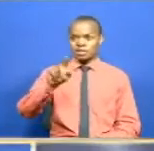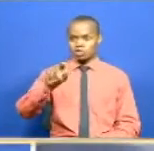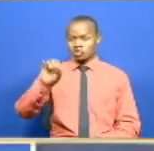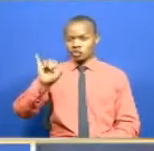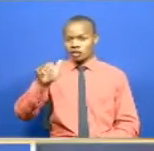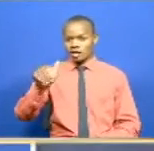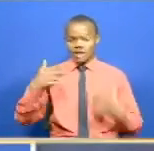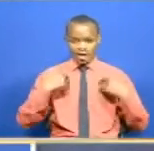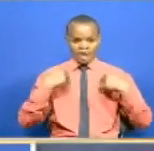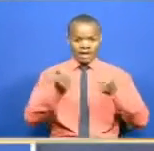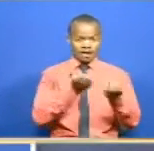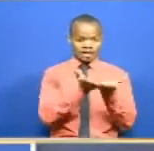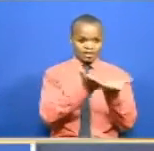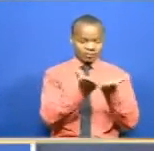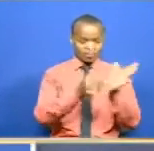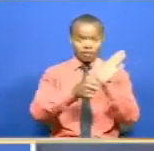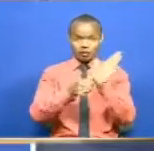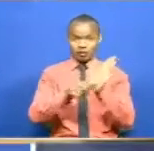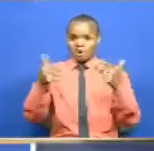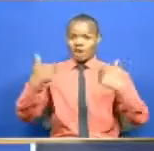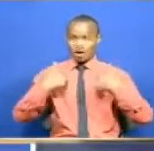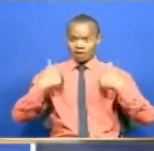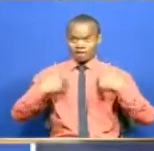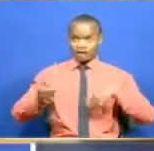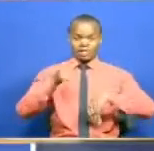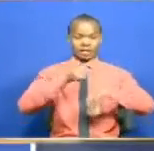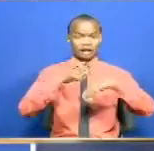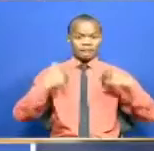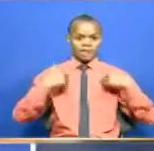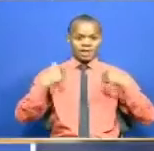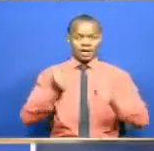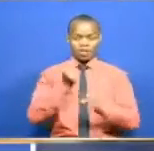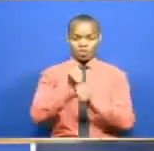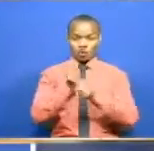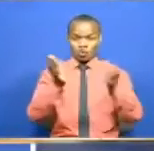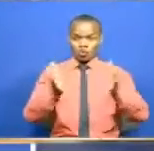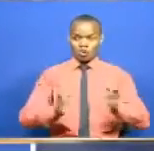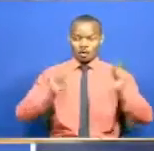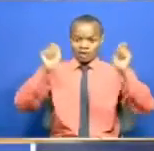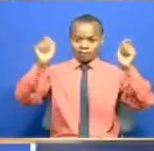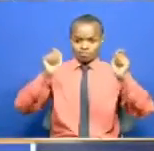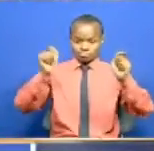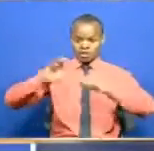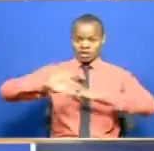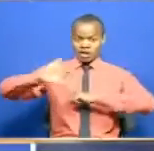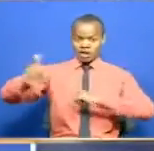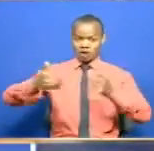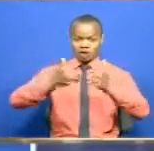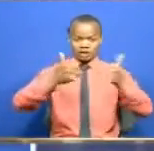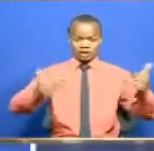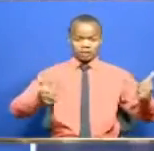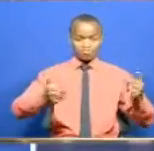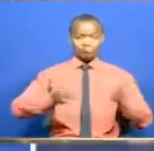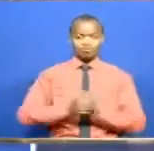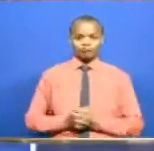in jeopardy following an industrial action by health workers at the County Isolation and Treatment Unit.